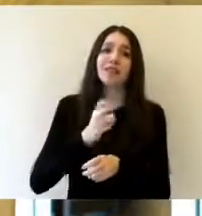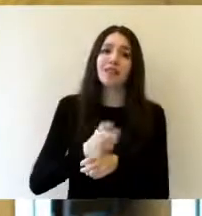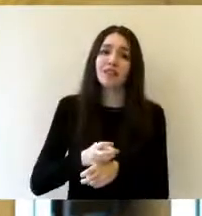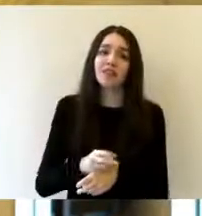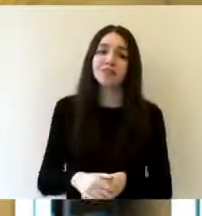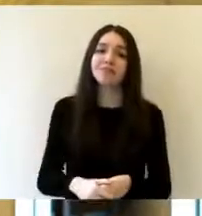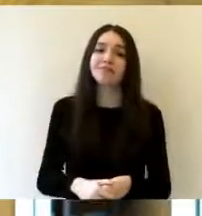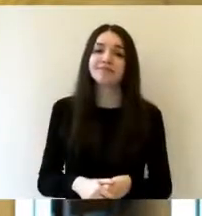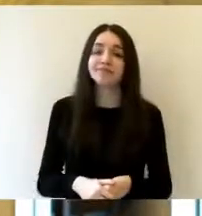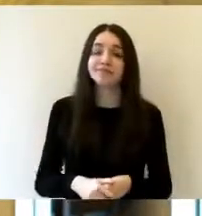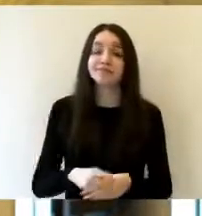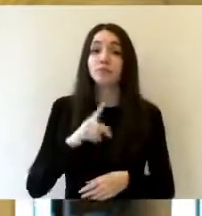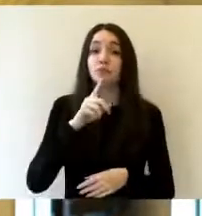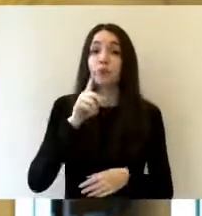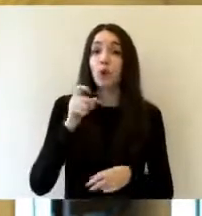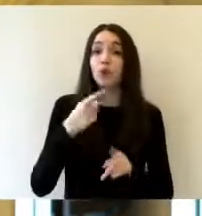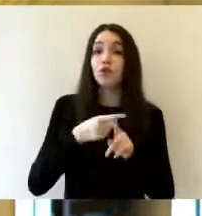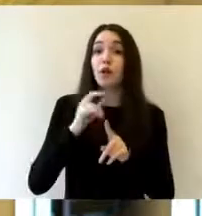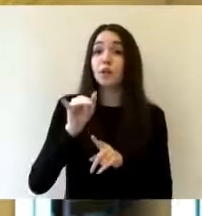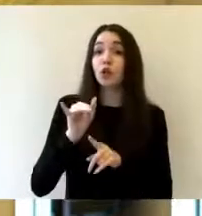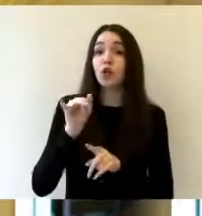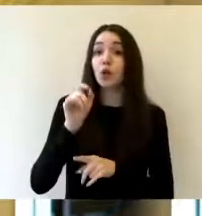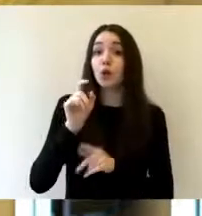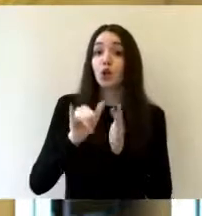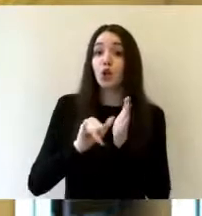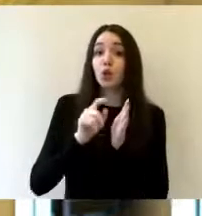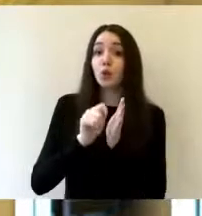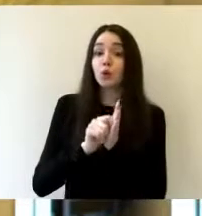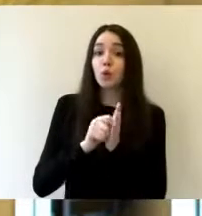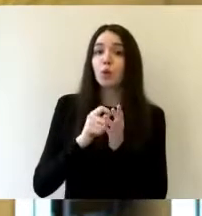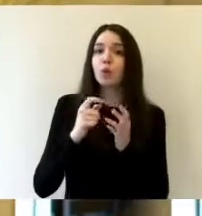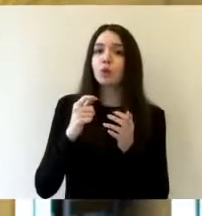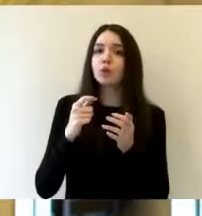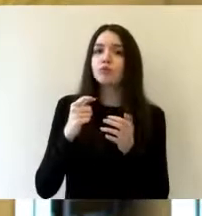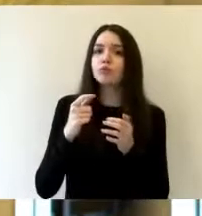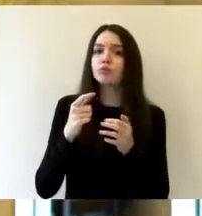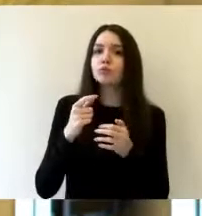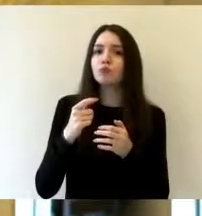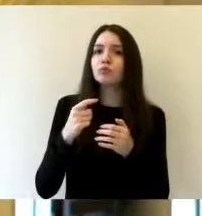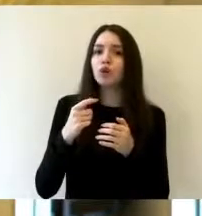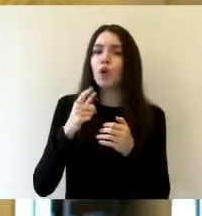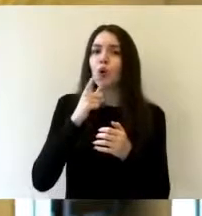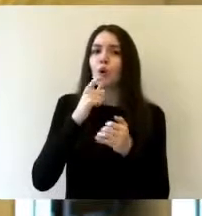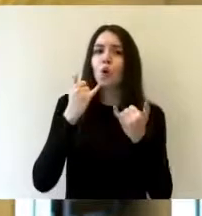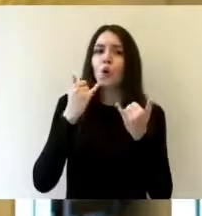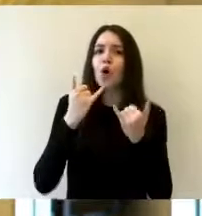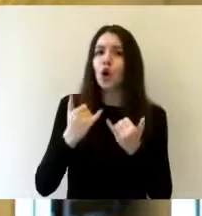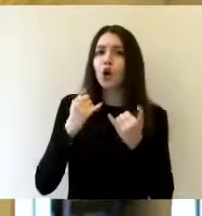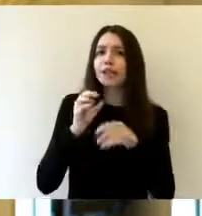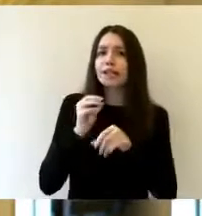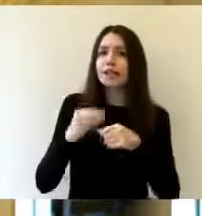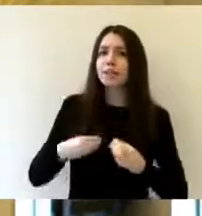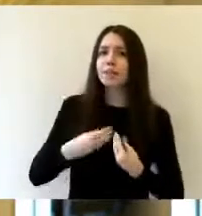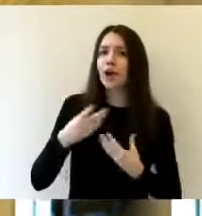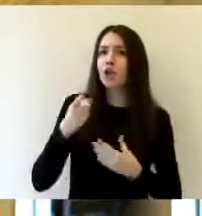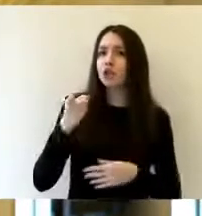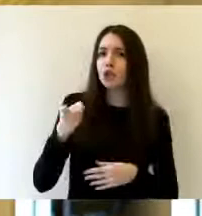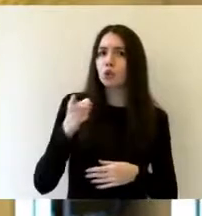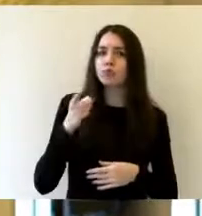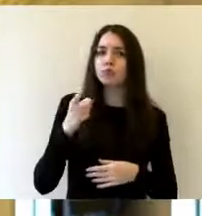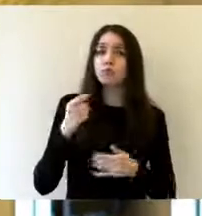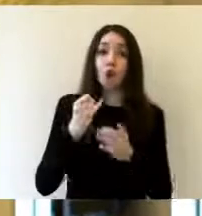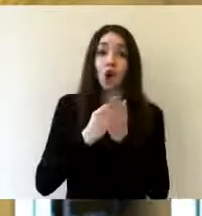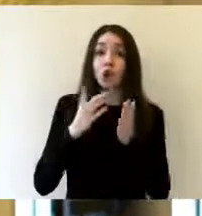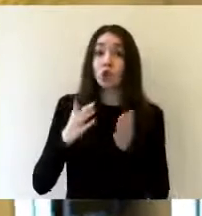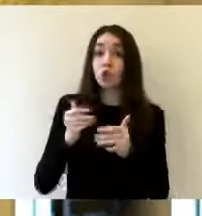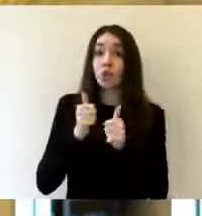A question that we have coming from YouTube is, who currently inspires you, and what artists are you following? So, I mean, I guess I'm